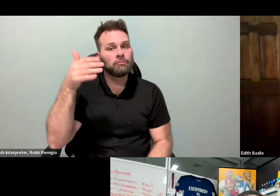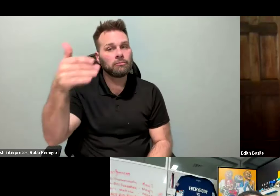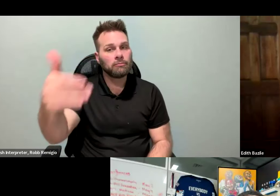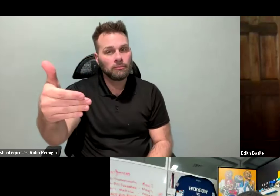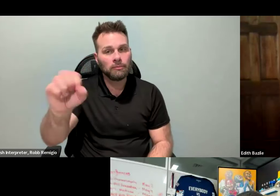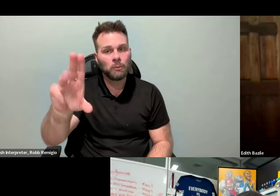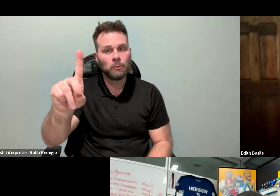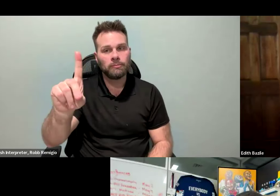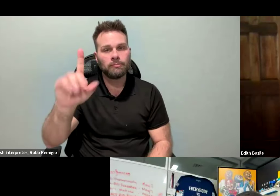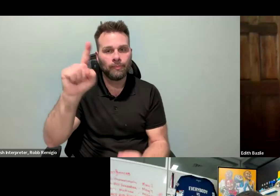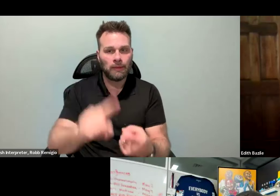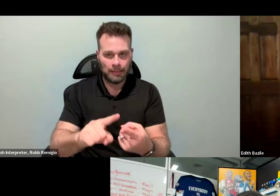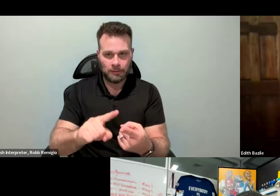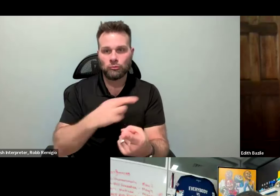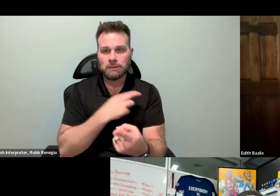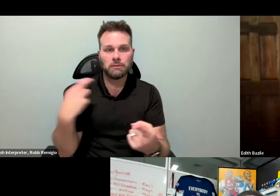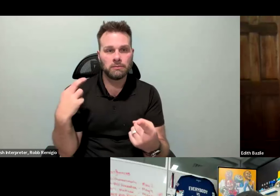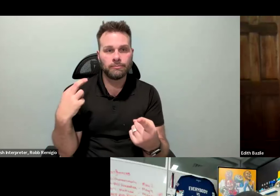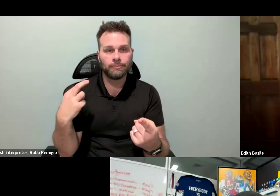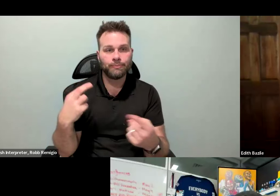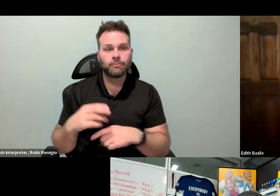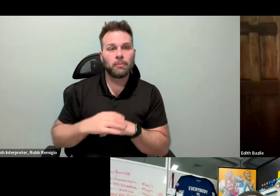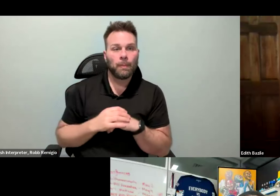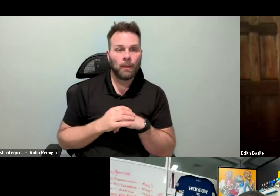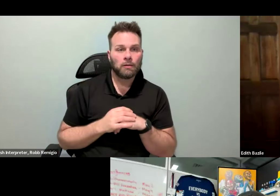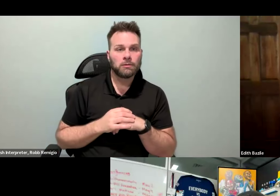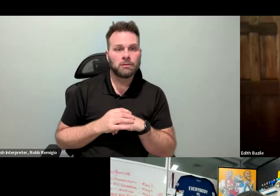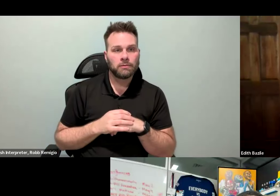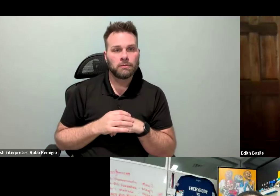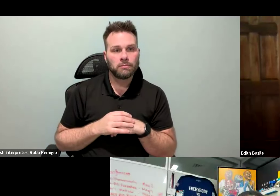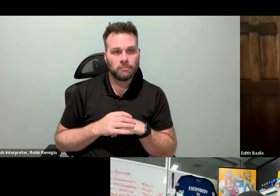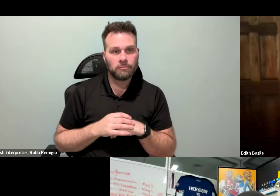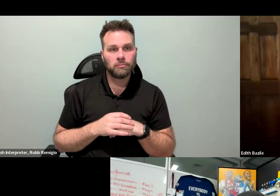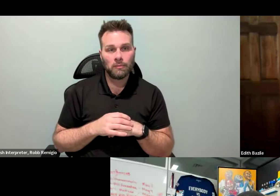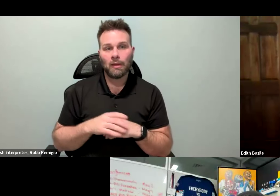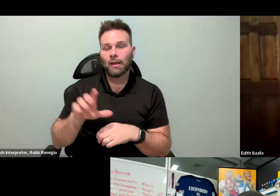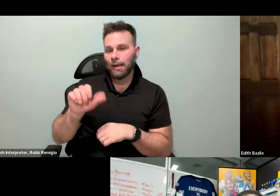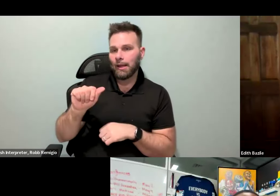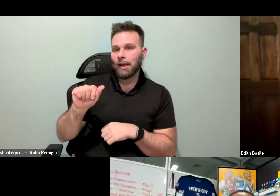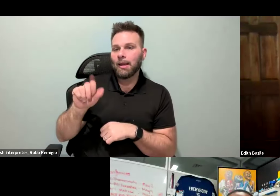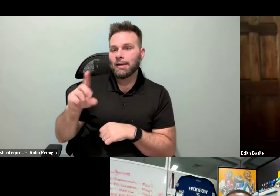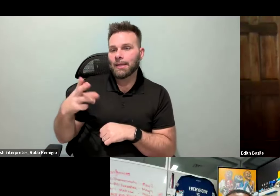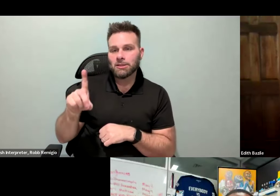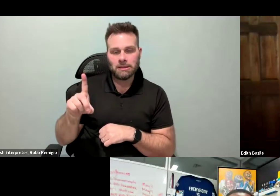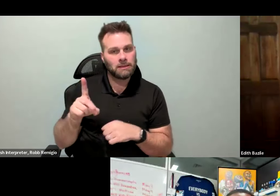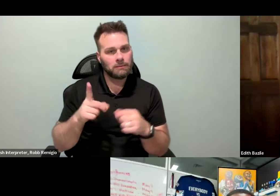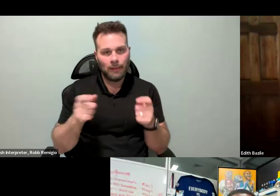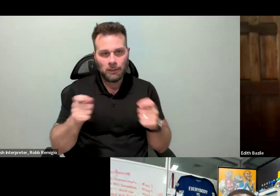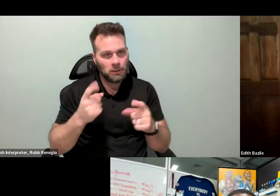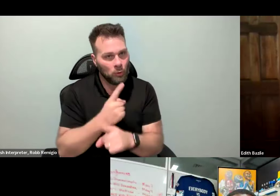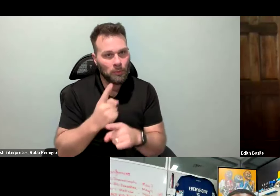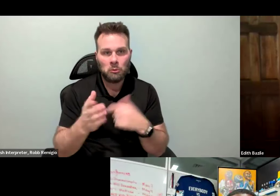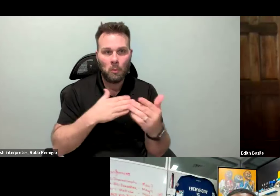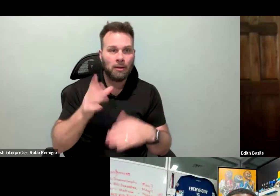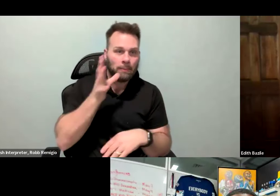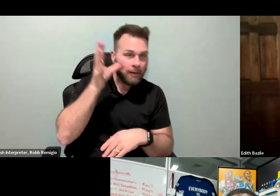managing ADHD appropriately. Academically, peer relationship, parental relationship, the child's well-being and